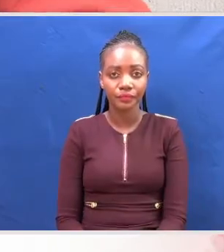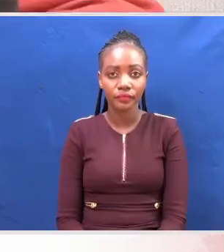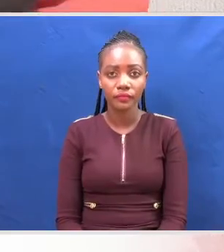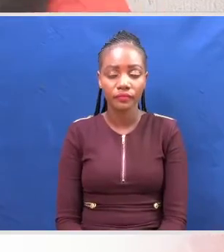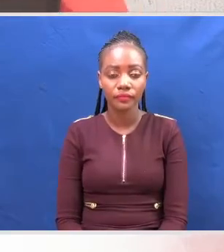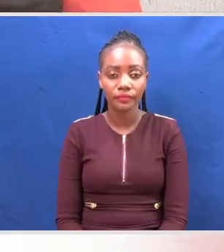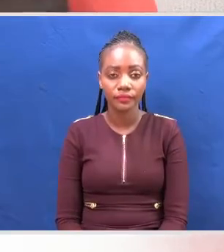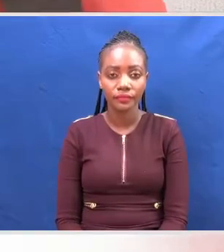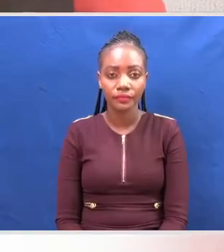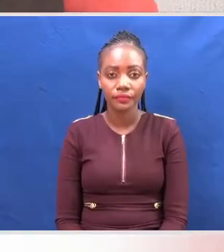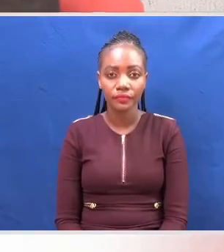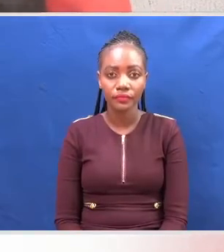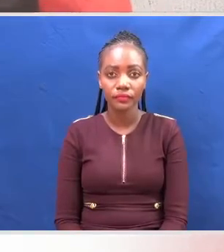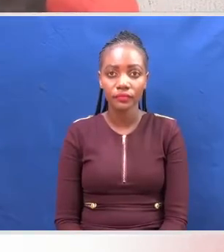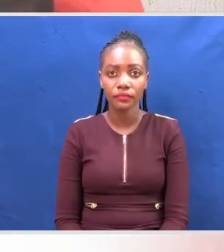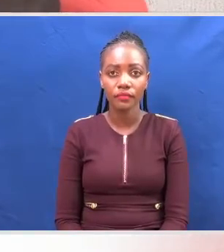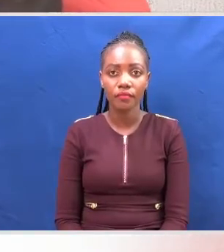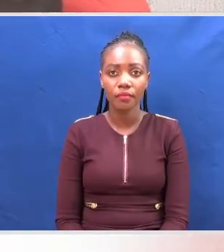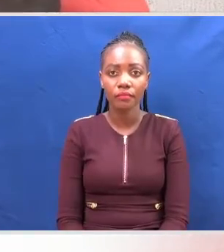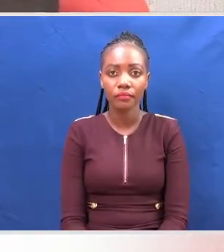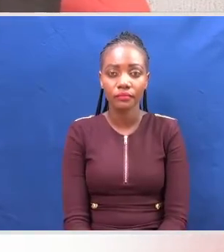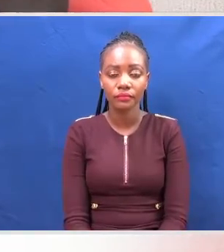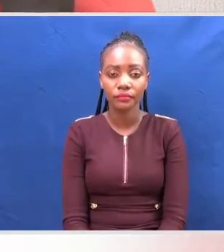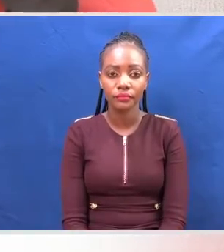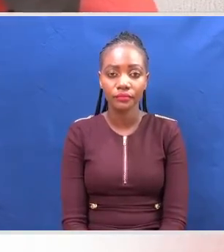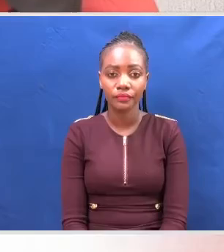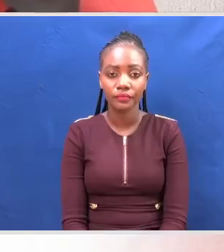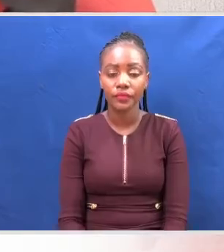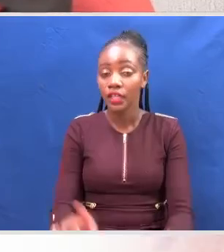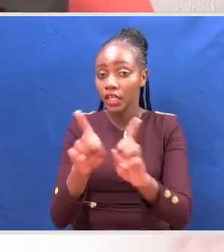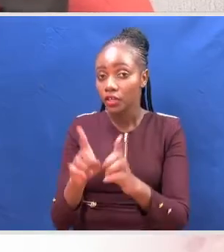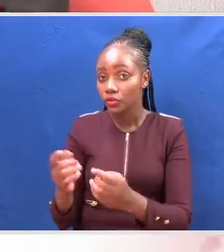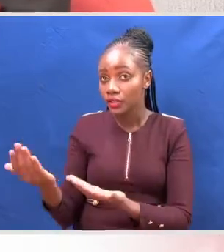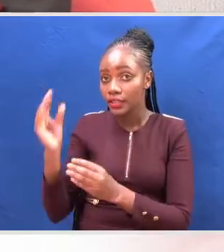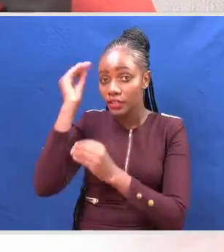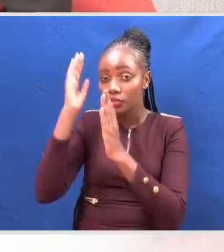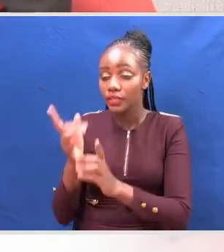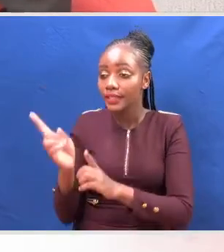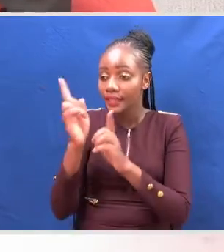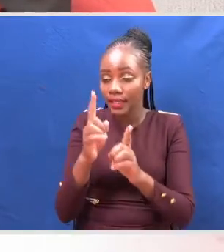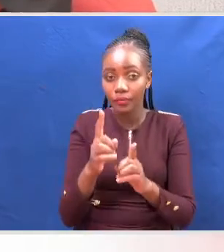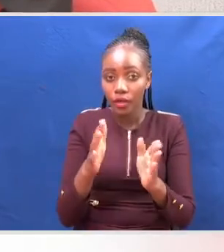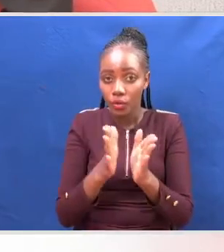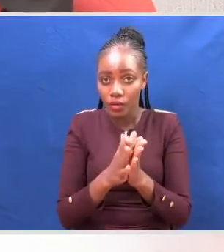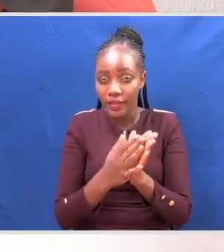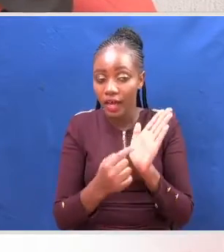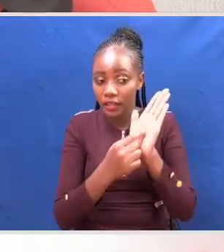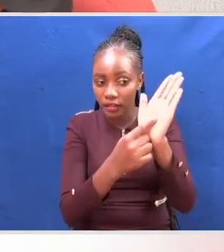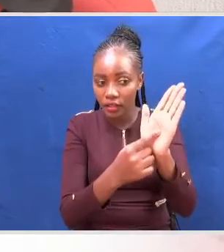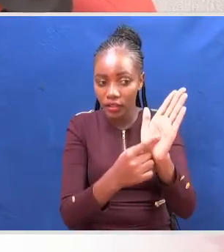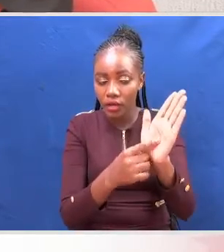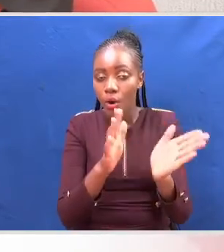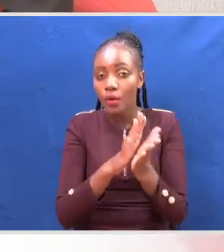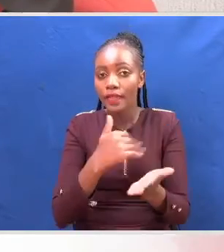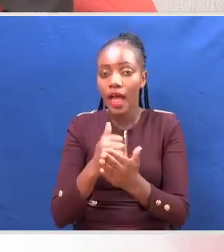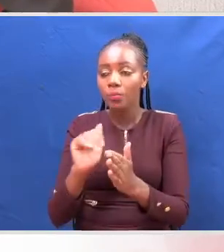you spin here upwards and it gets for you water. This pupil, for instance, came up with a demo well with the help of his